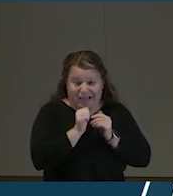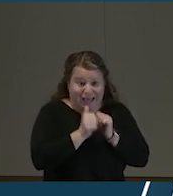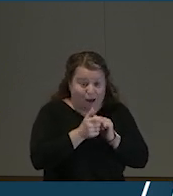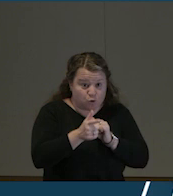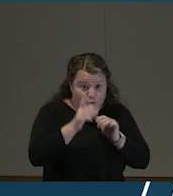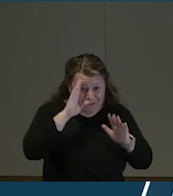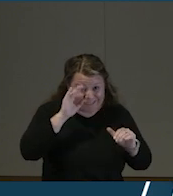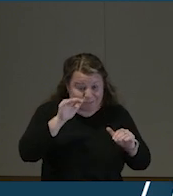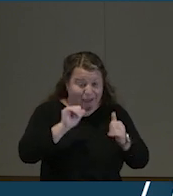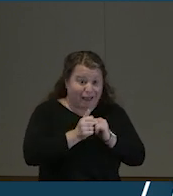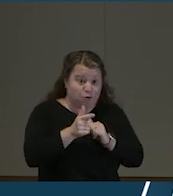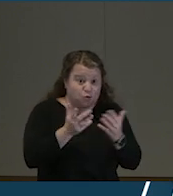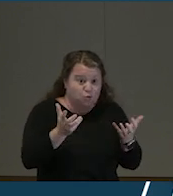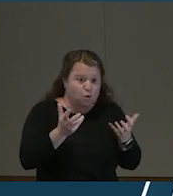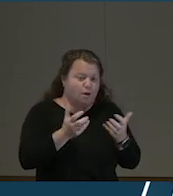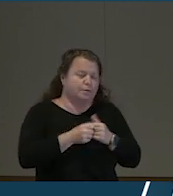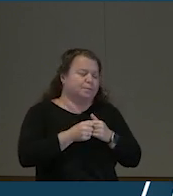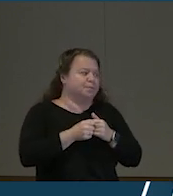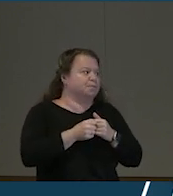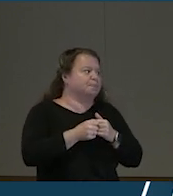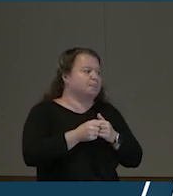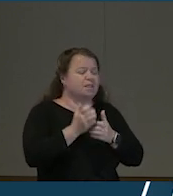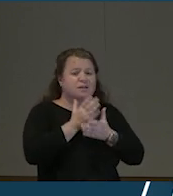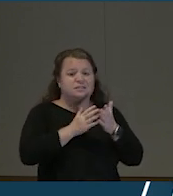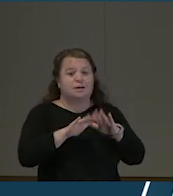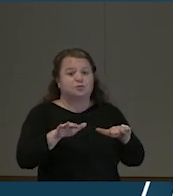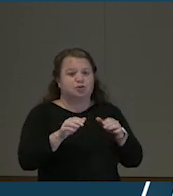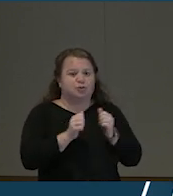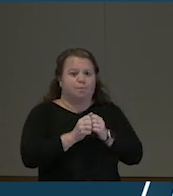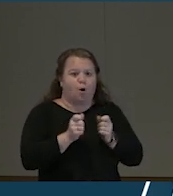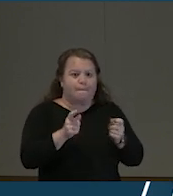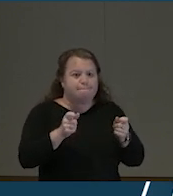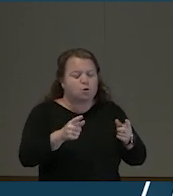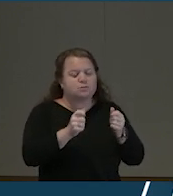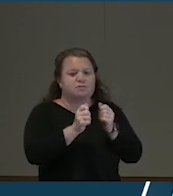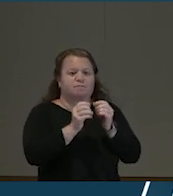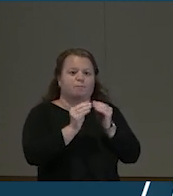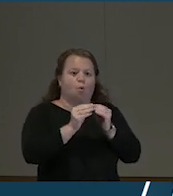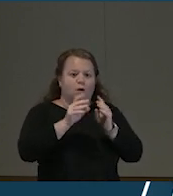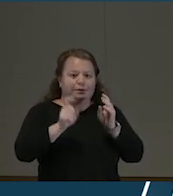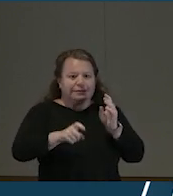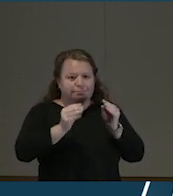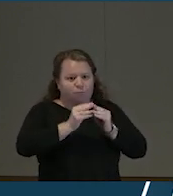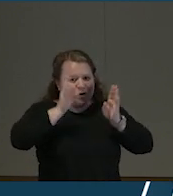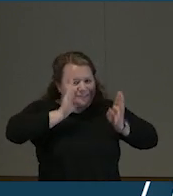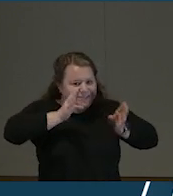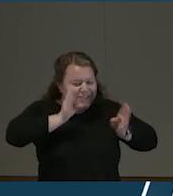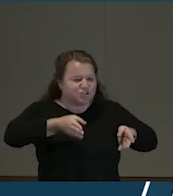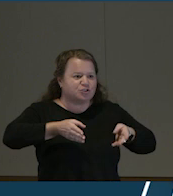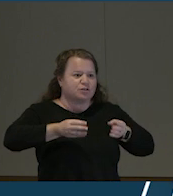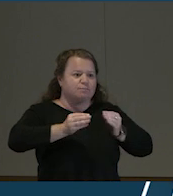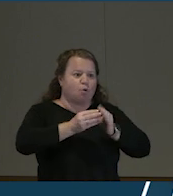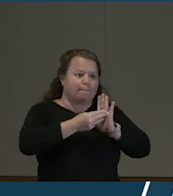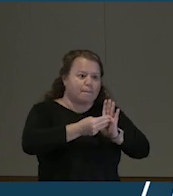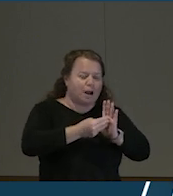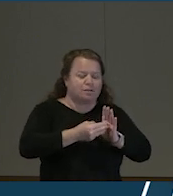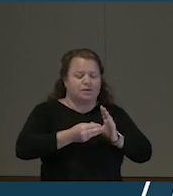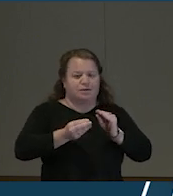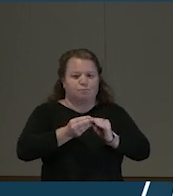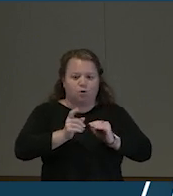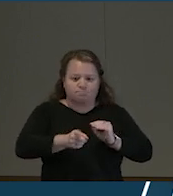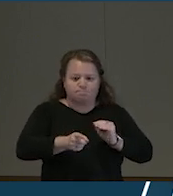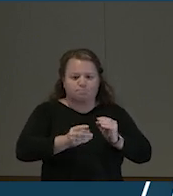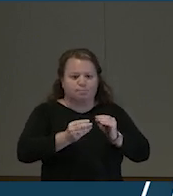expect it. Meet them where they're at. Some children are more impulsive and inattentive than others, and they need more coaching, more modeling, more redirection, more